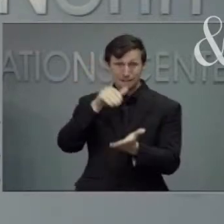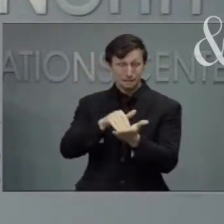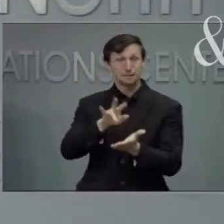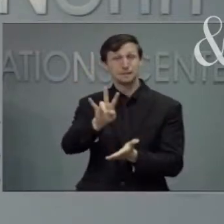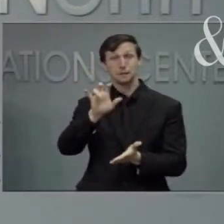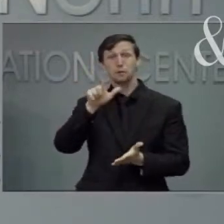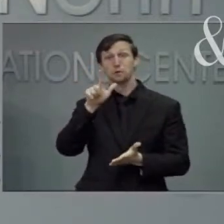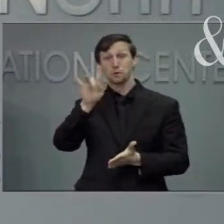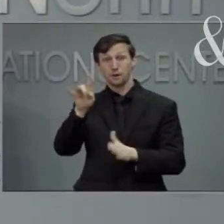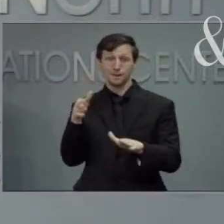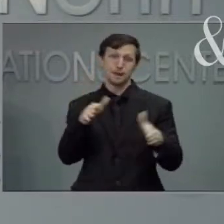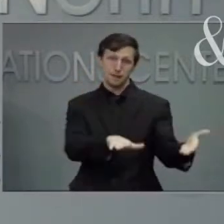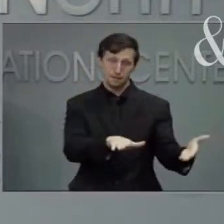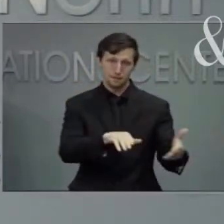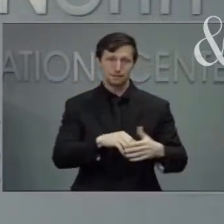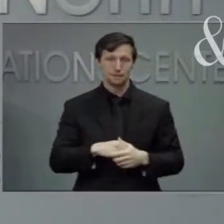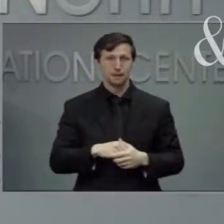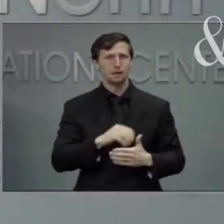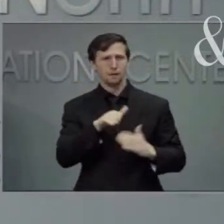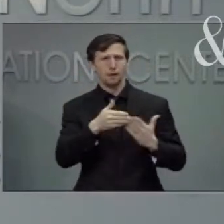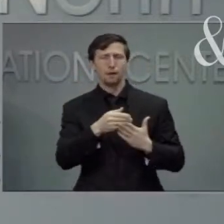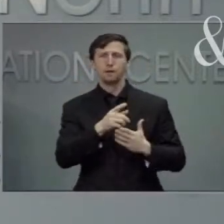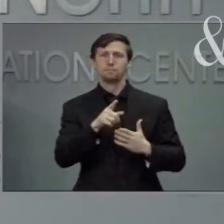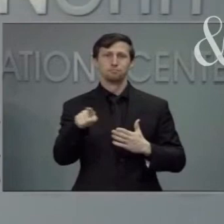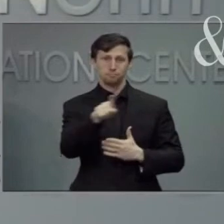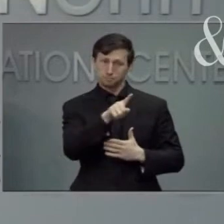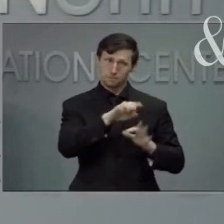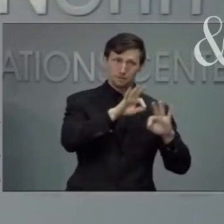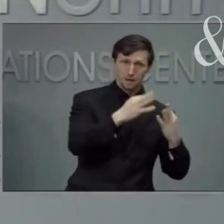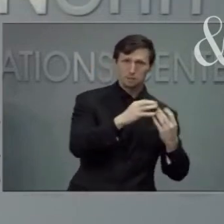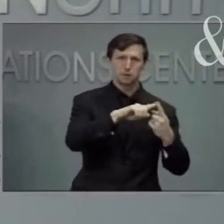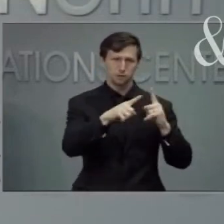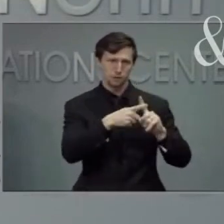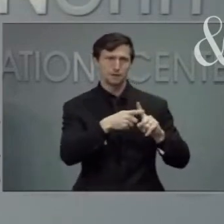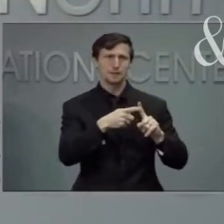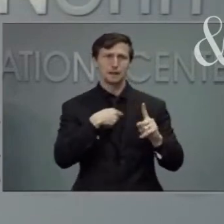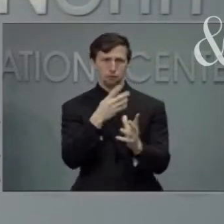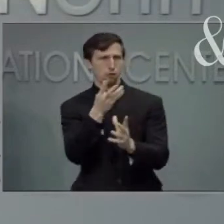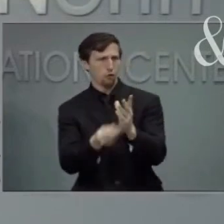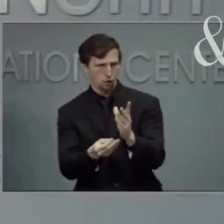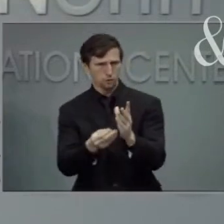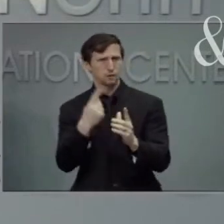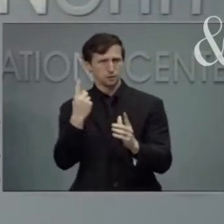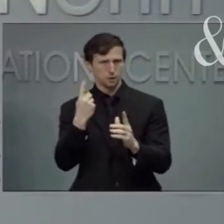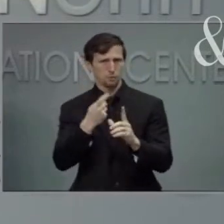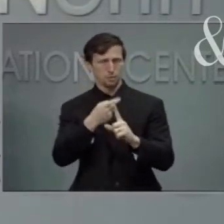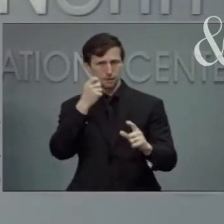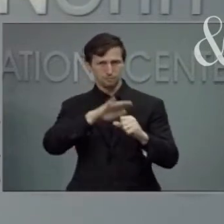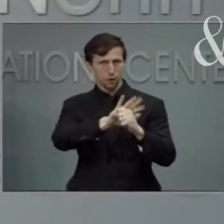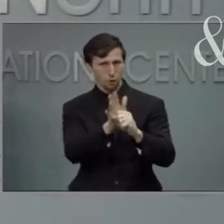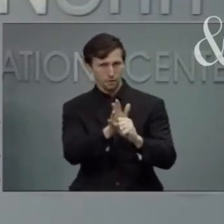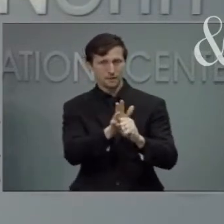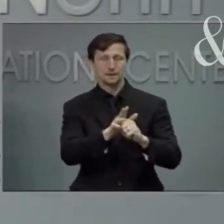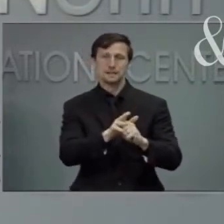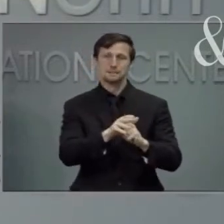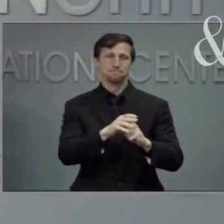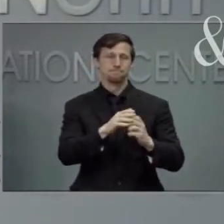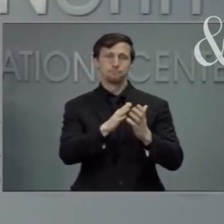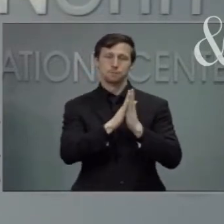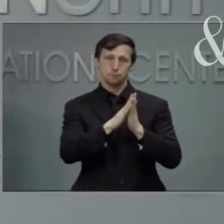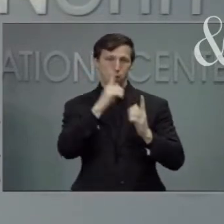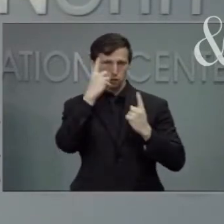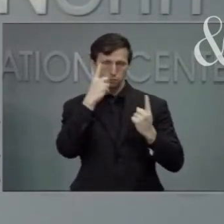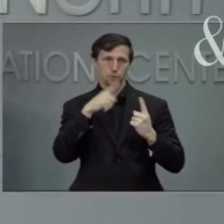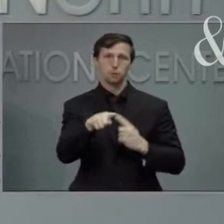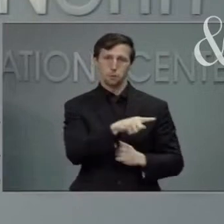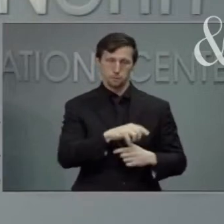the families and friends of loved ones lost to this virus. We continue to be encouraged to see our numbers stabilize,